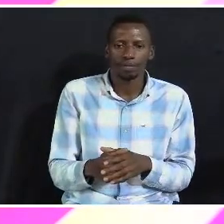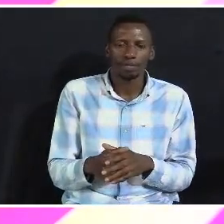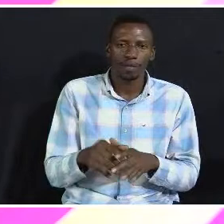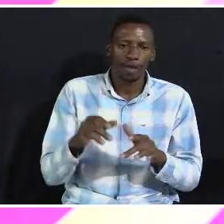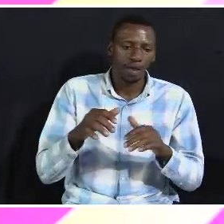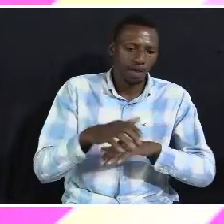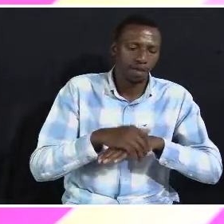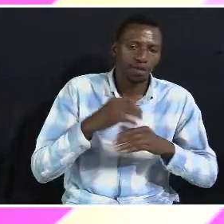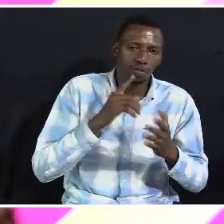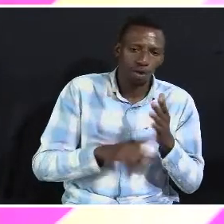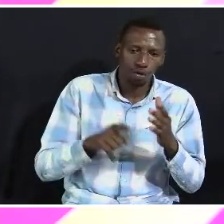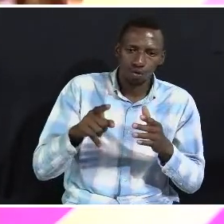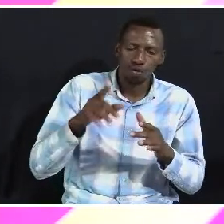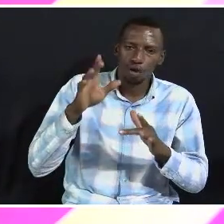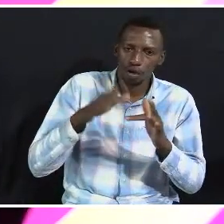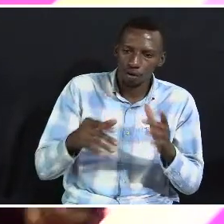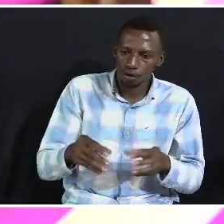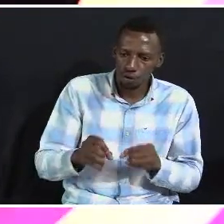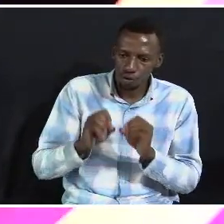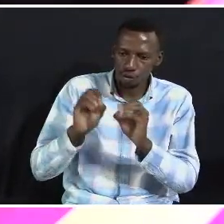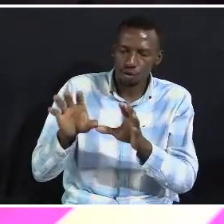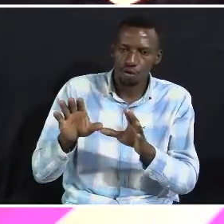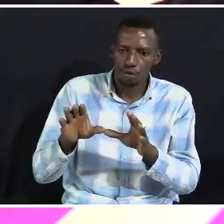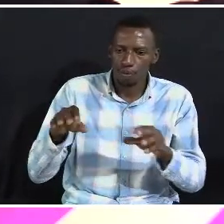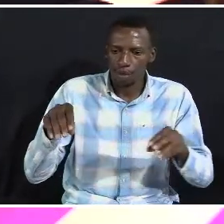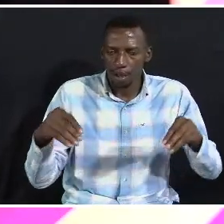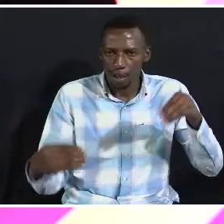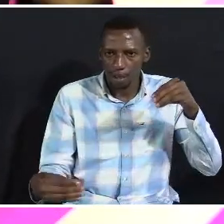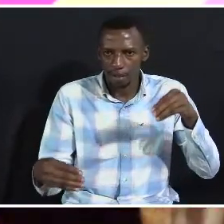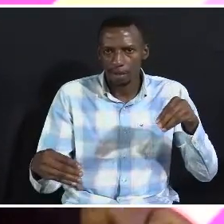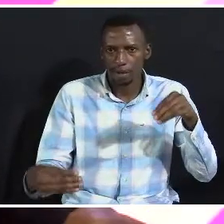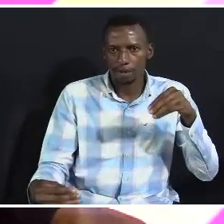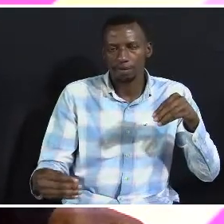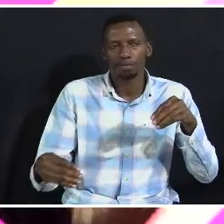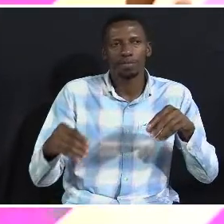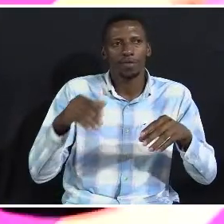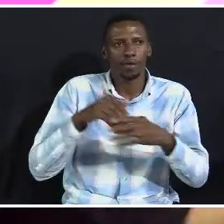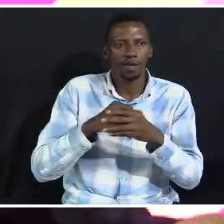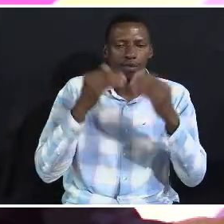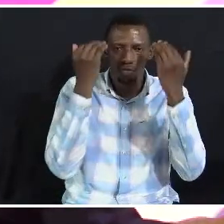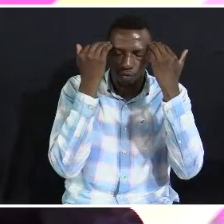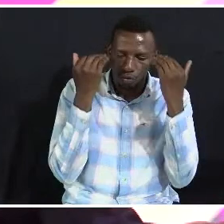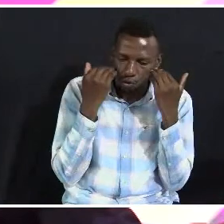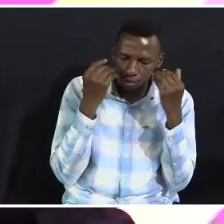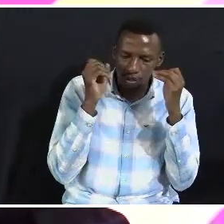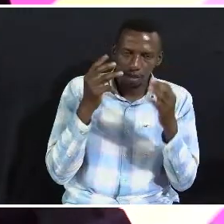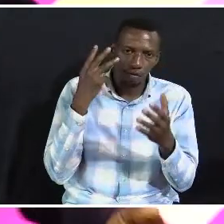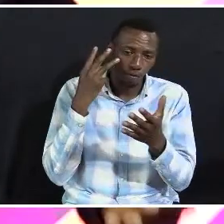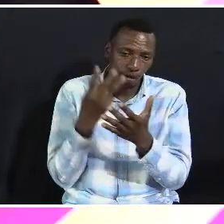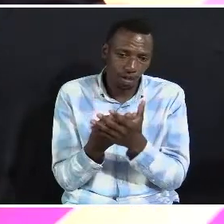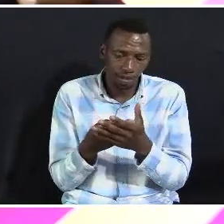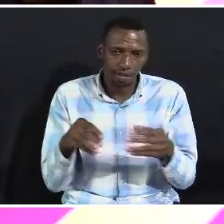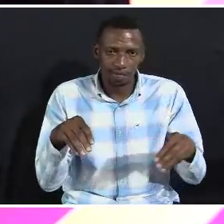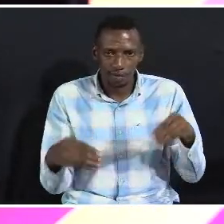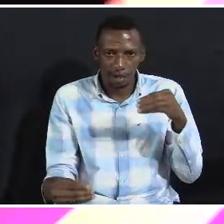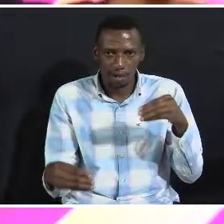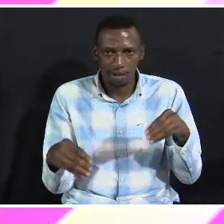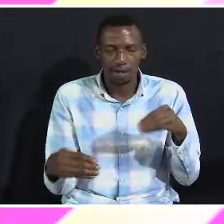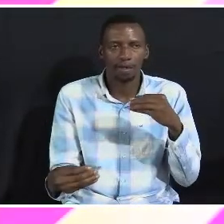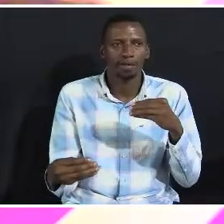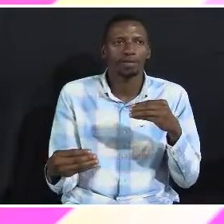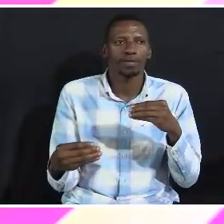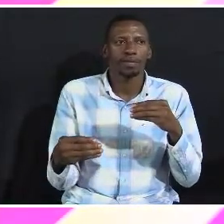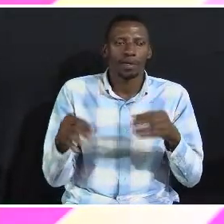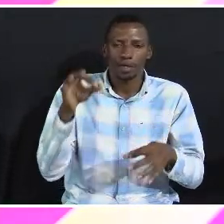a hyena and the witness is a hyena. You can't win the case. What did he mean? The Europeans,